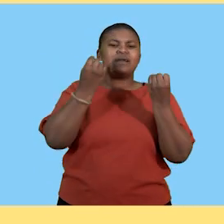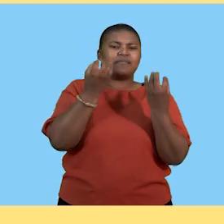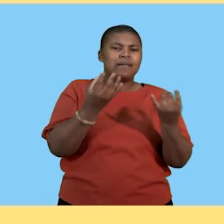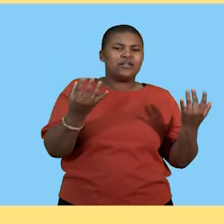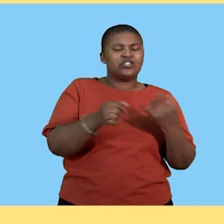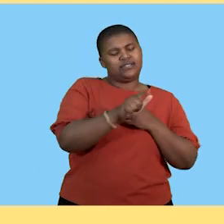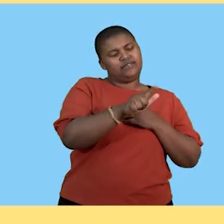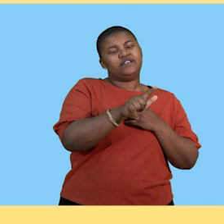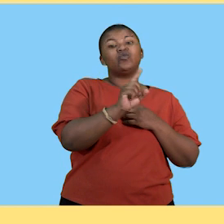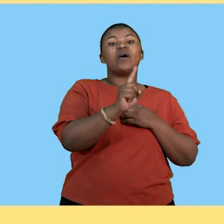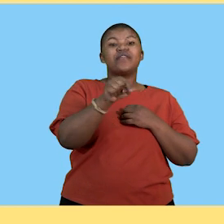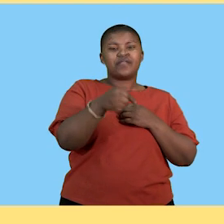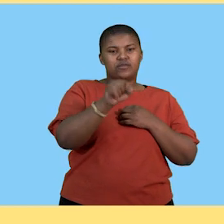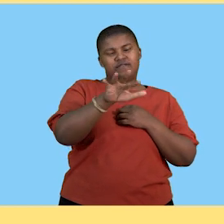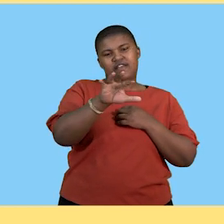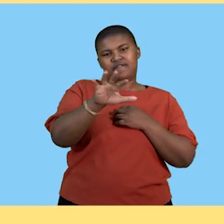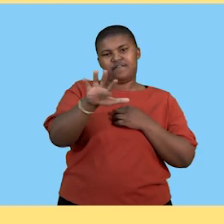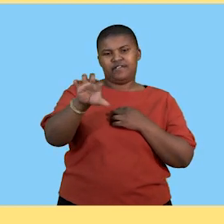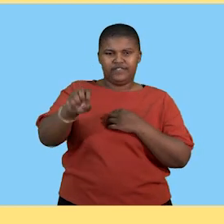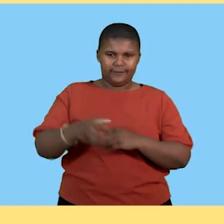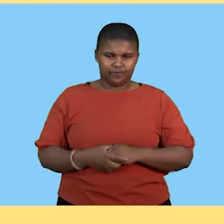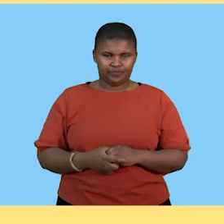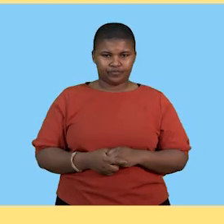That gives you